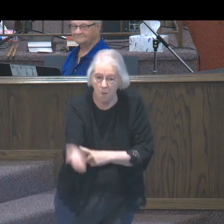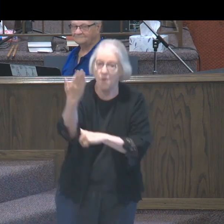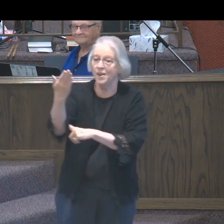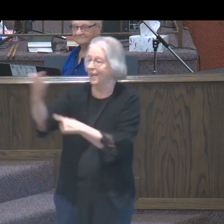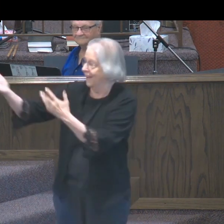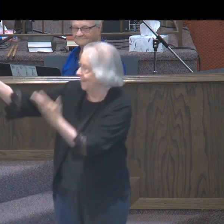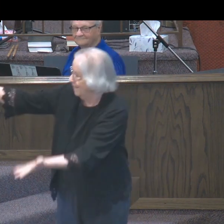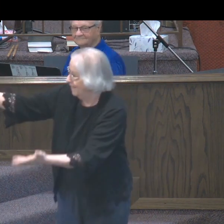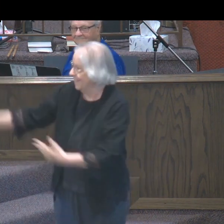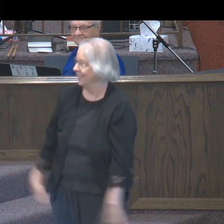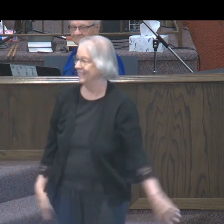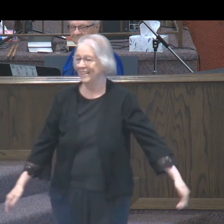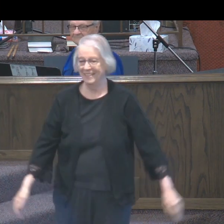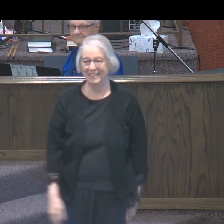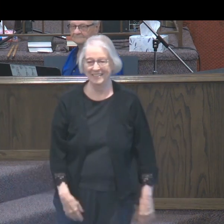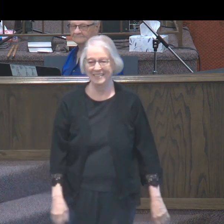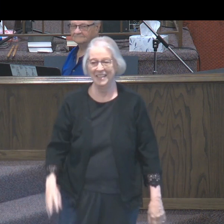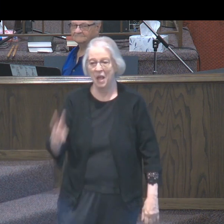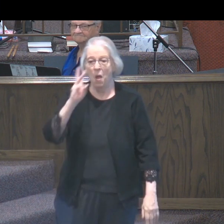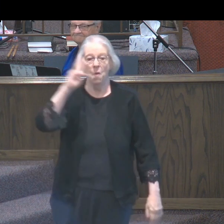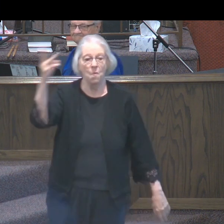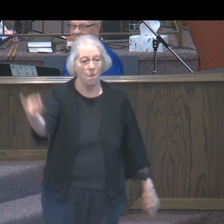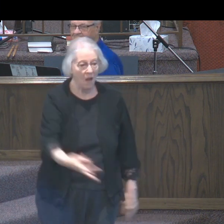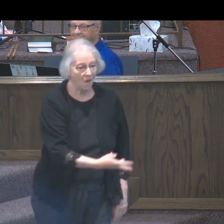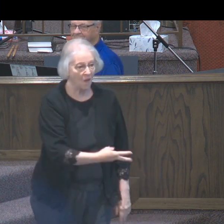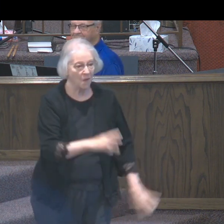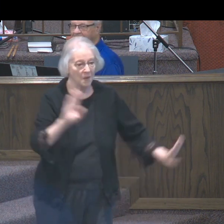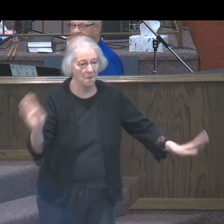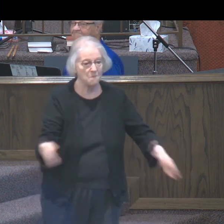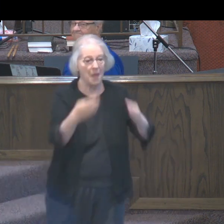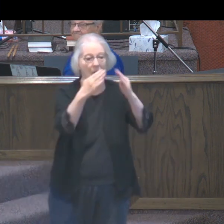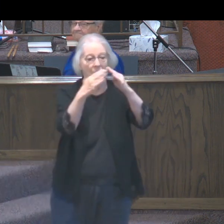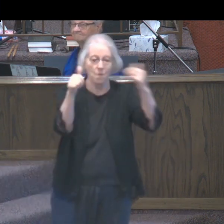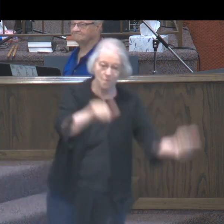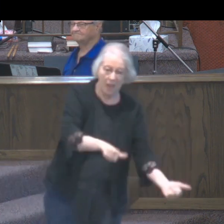today at Bethel Baptist Church, and as we worship together,